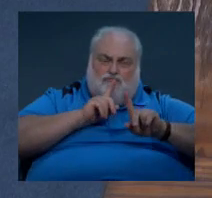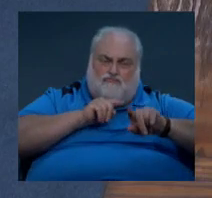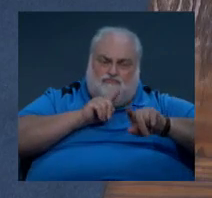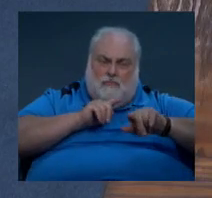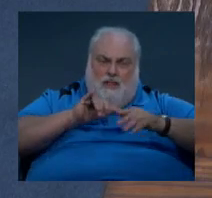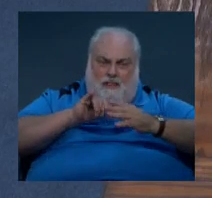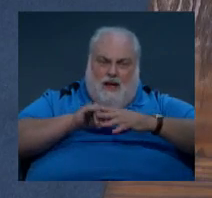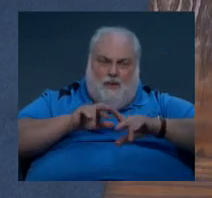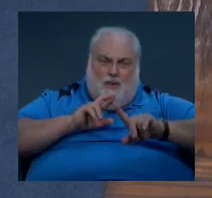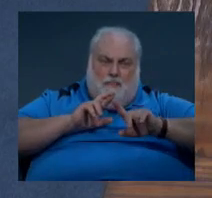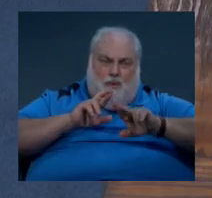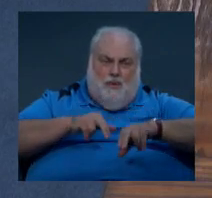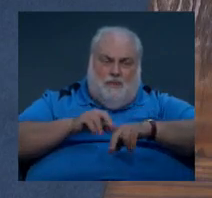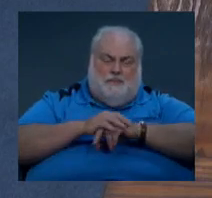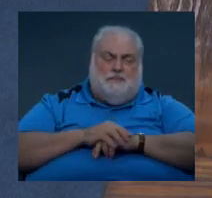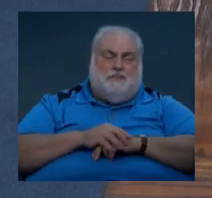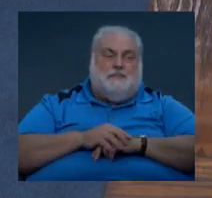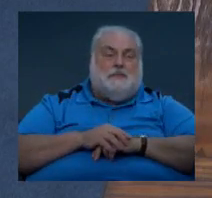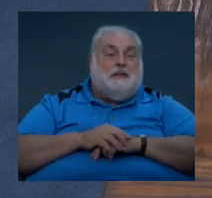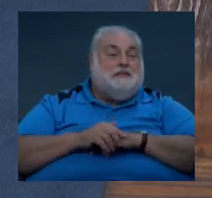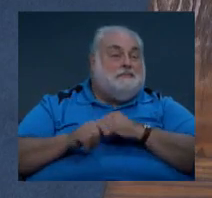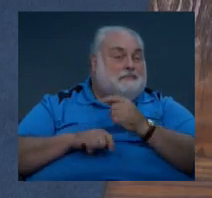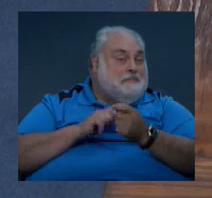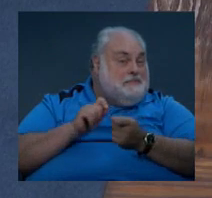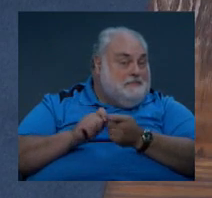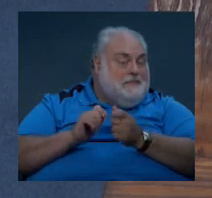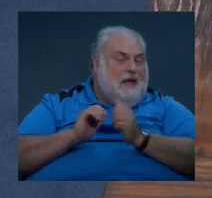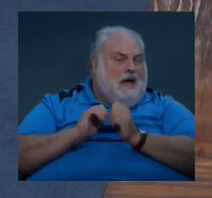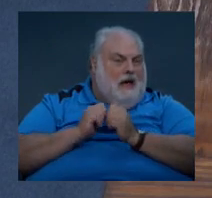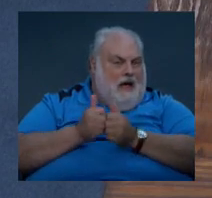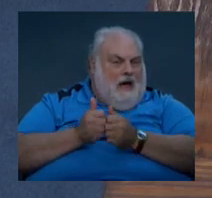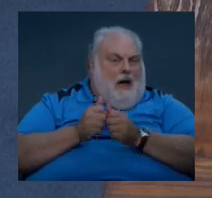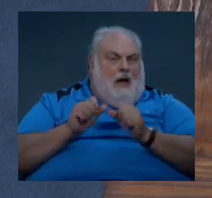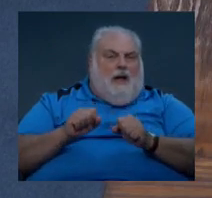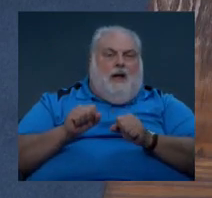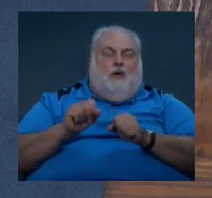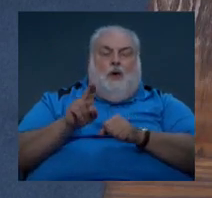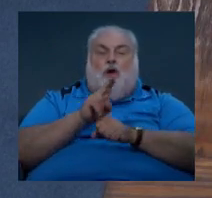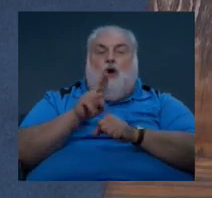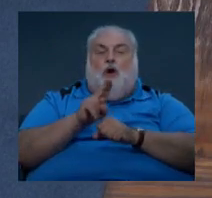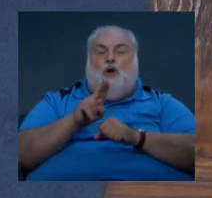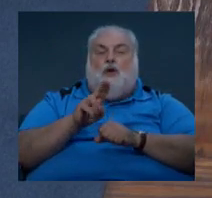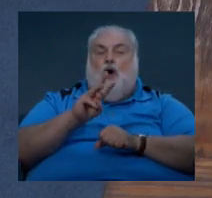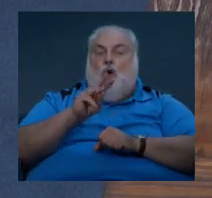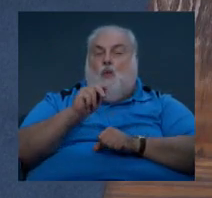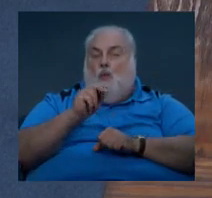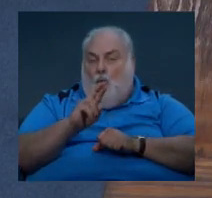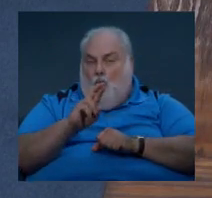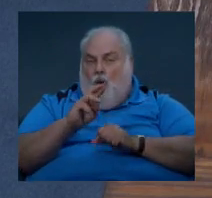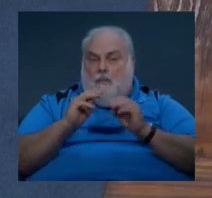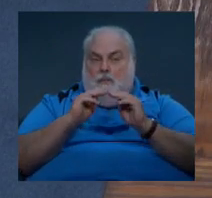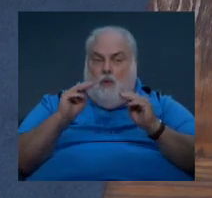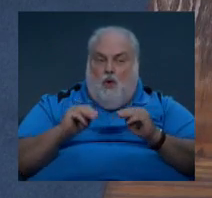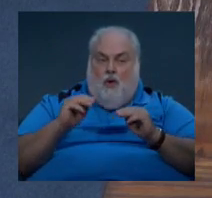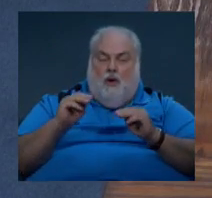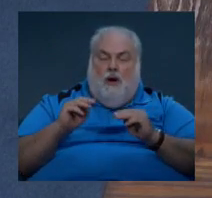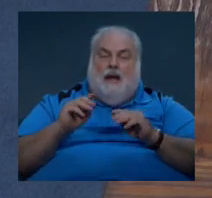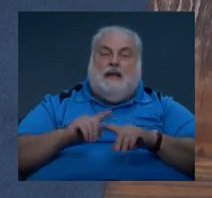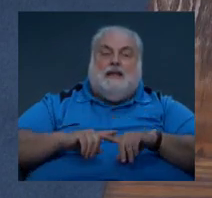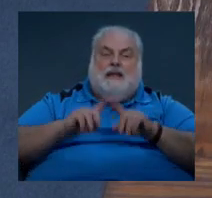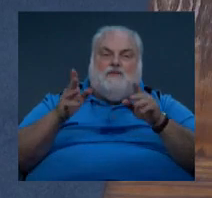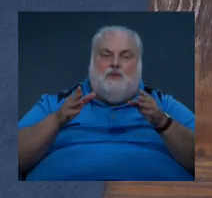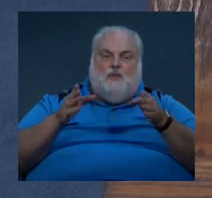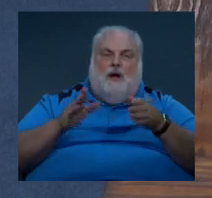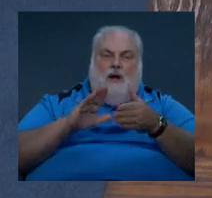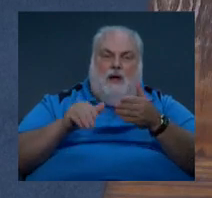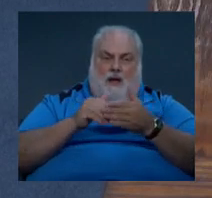report, particularly in how we could repurpose War Memorial to be usable by all people. And while I